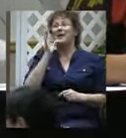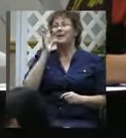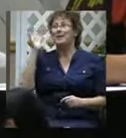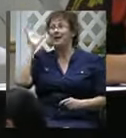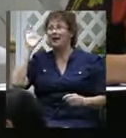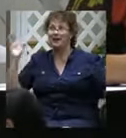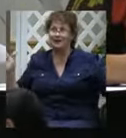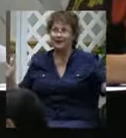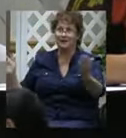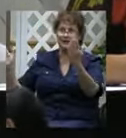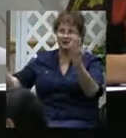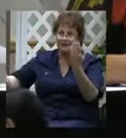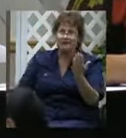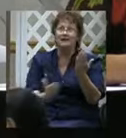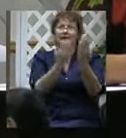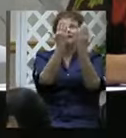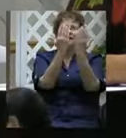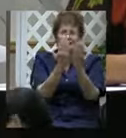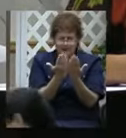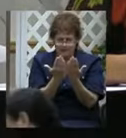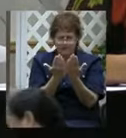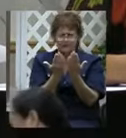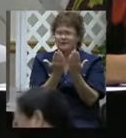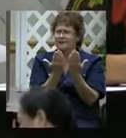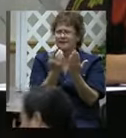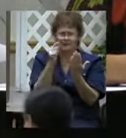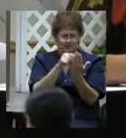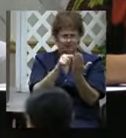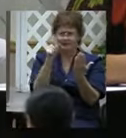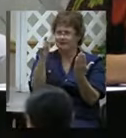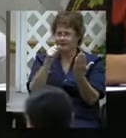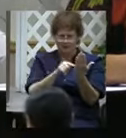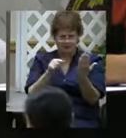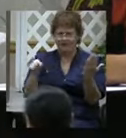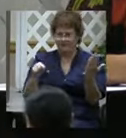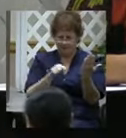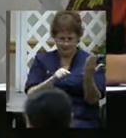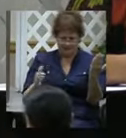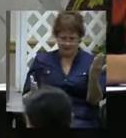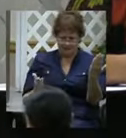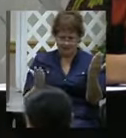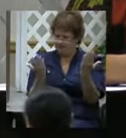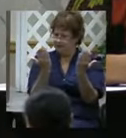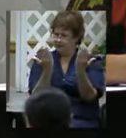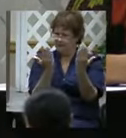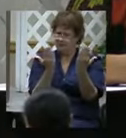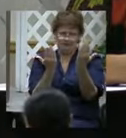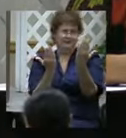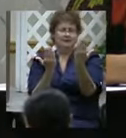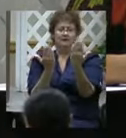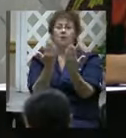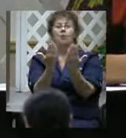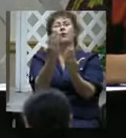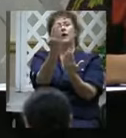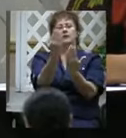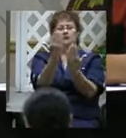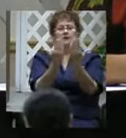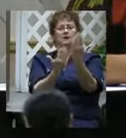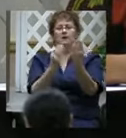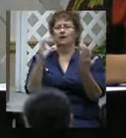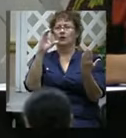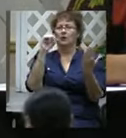card, they get this list of 130 comments in multiple languages. So the teacher just codes the comment on the report